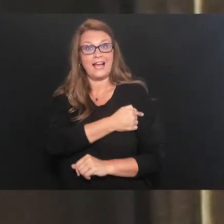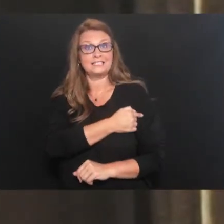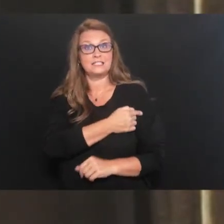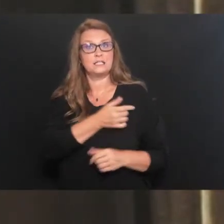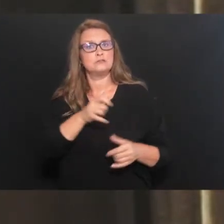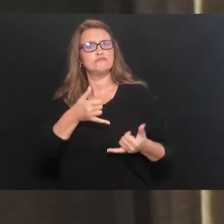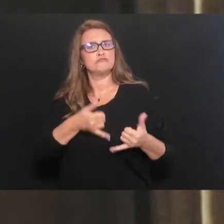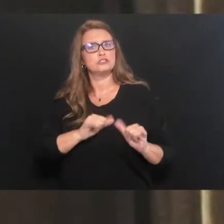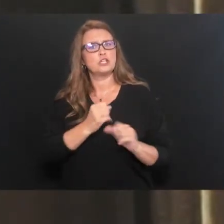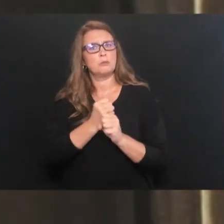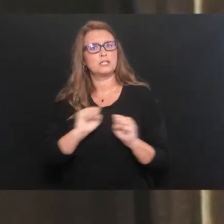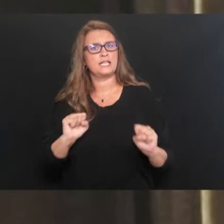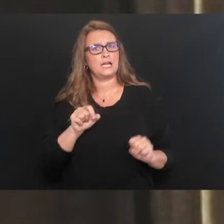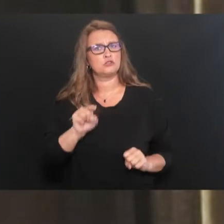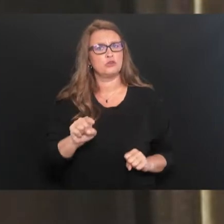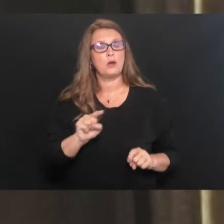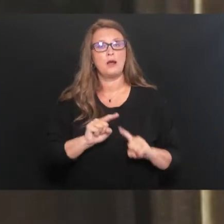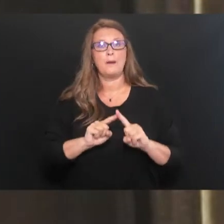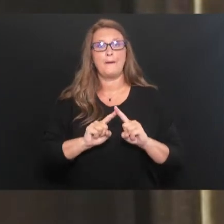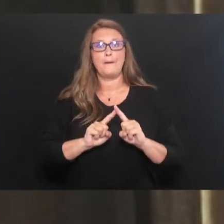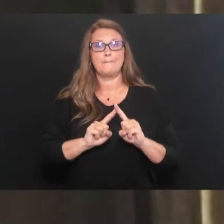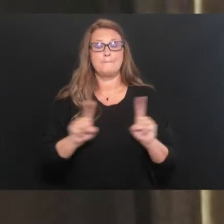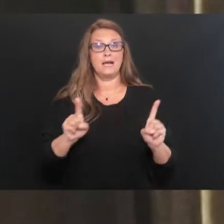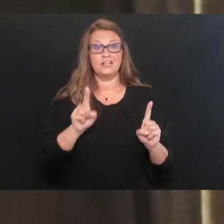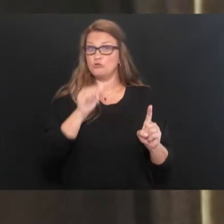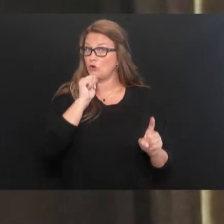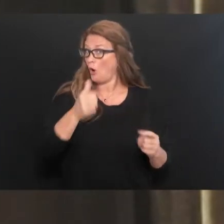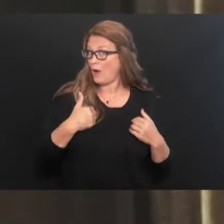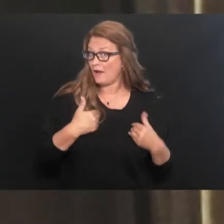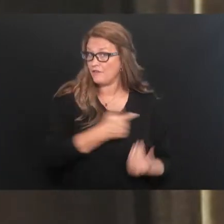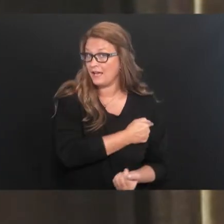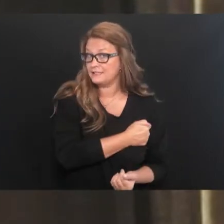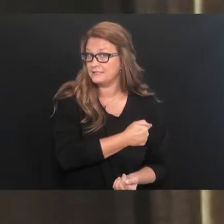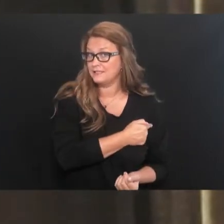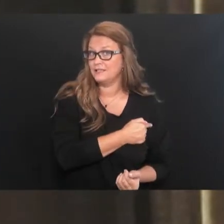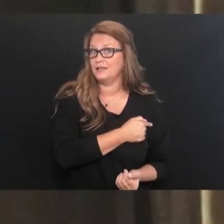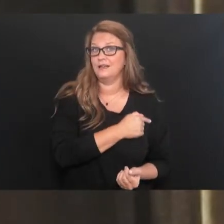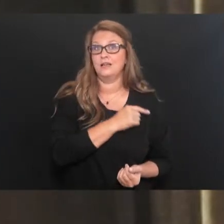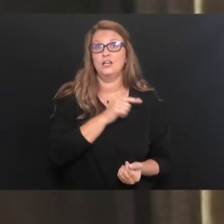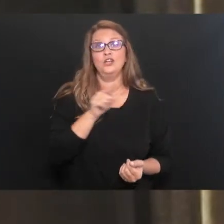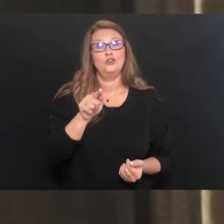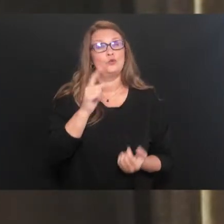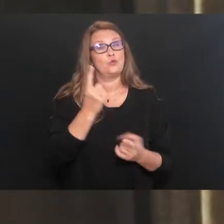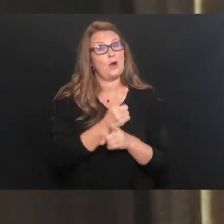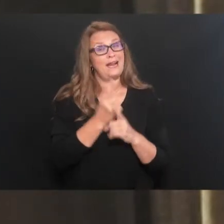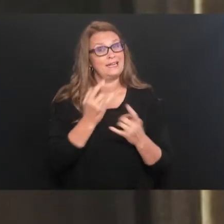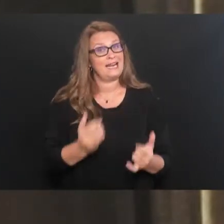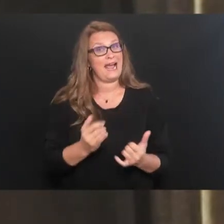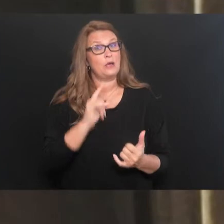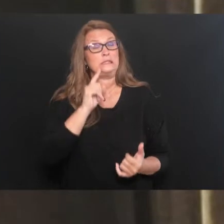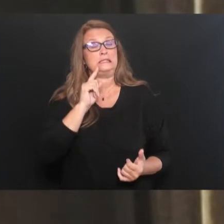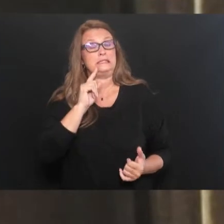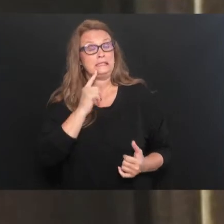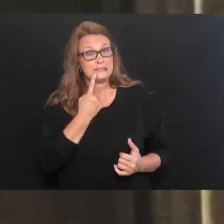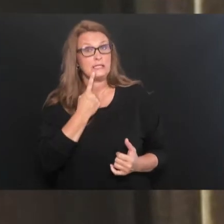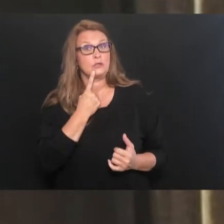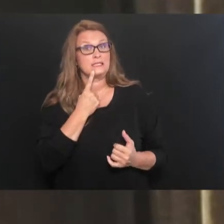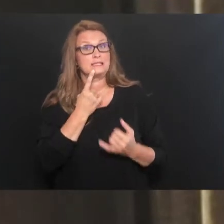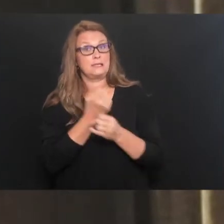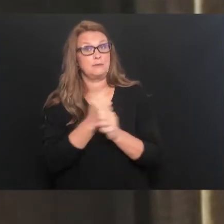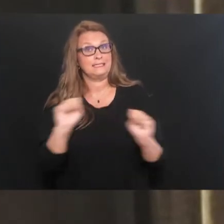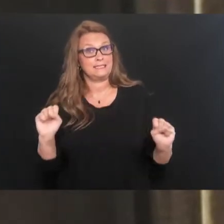highly protective for you. And if you're unvaccinated, be incredibly safe right now, and please choose